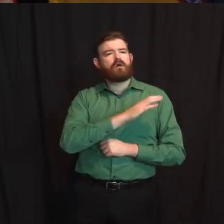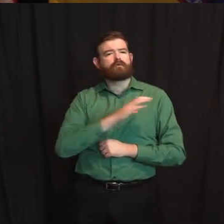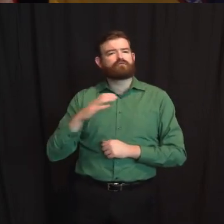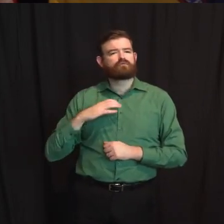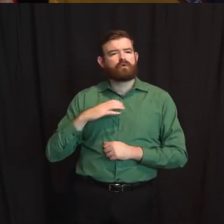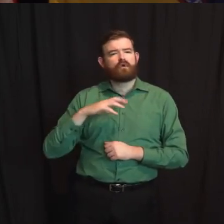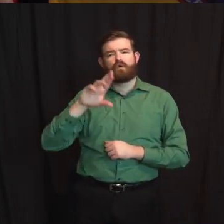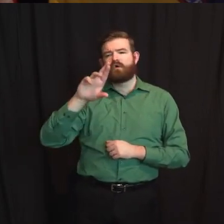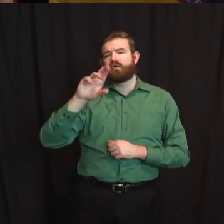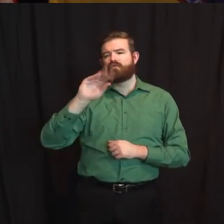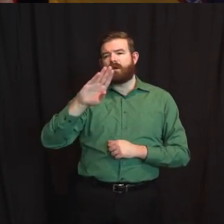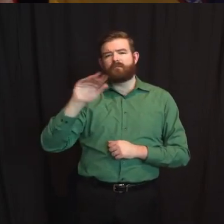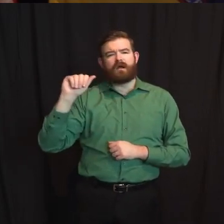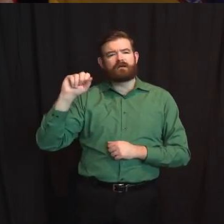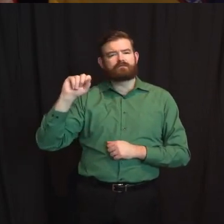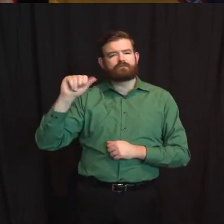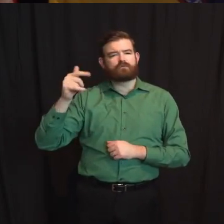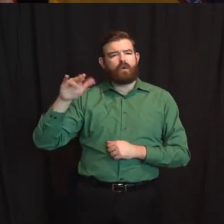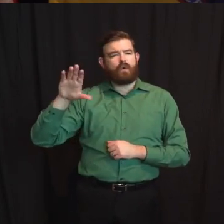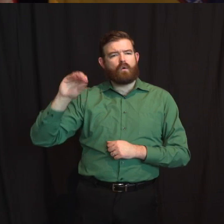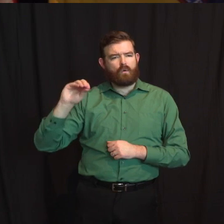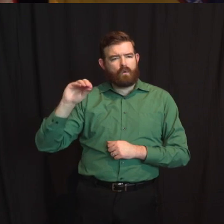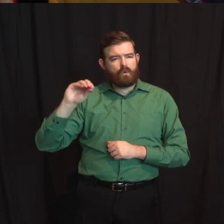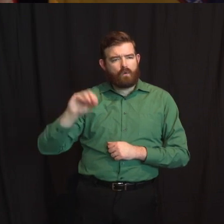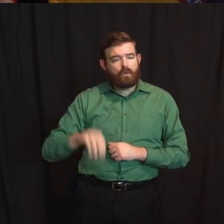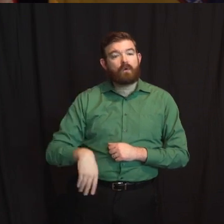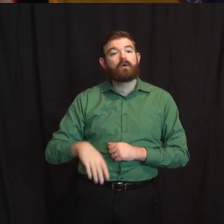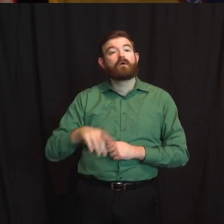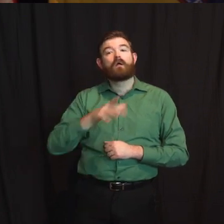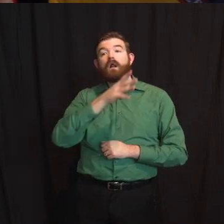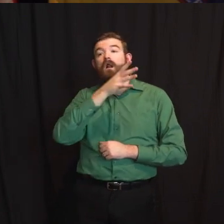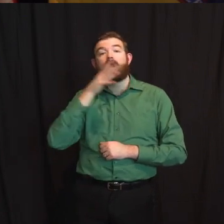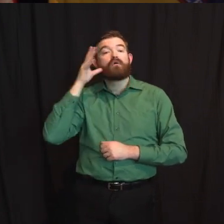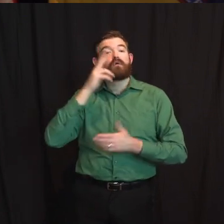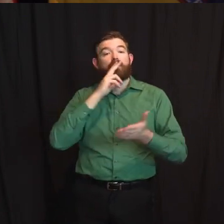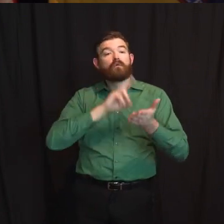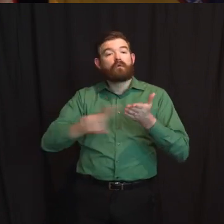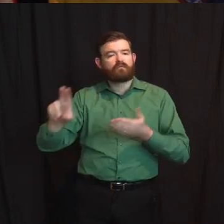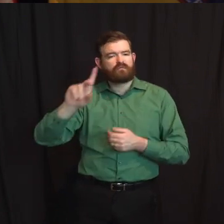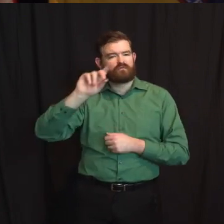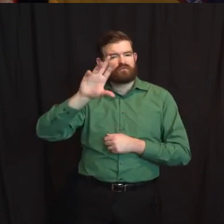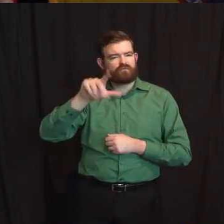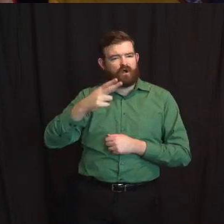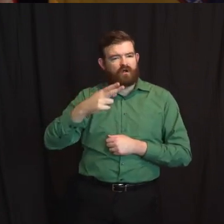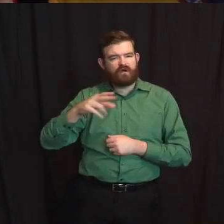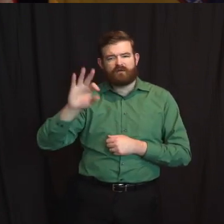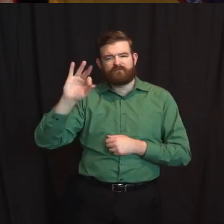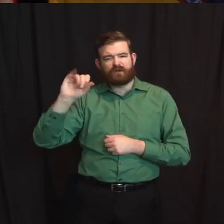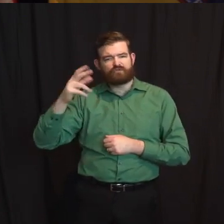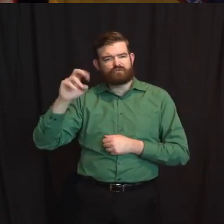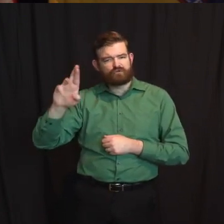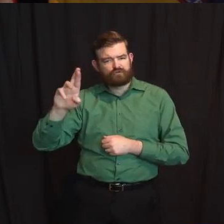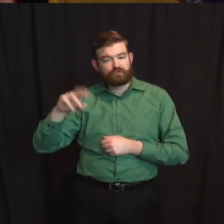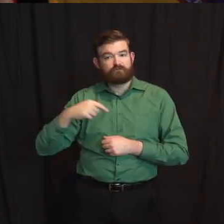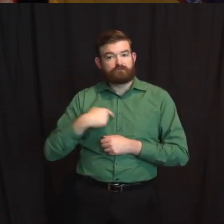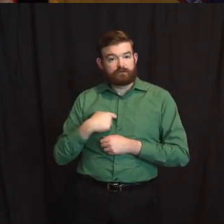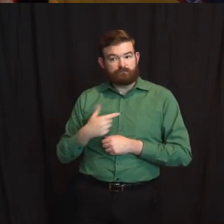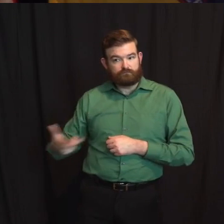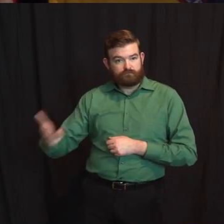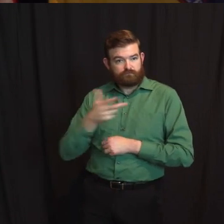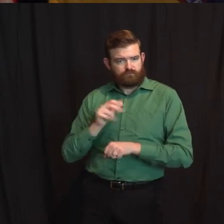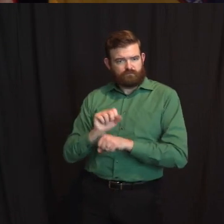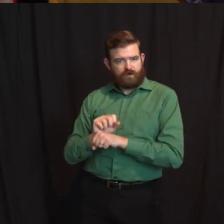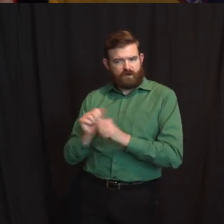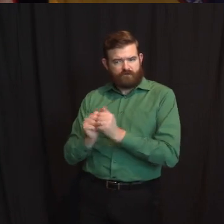Agricultural Secretary Doug Fisher, and I, and our teams have been working collaboratively for several weeks to assist the